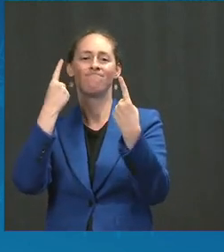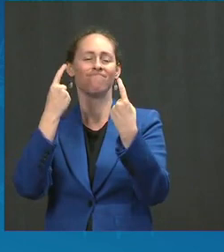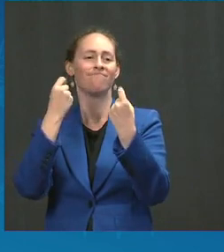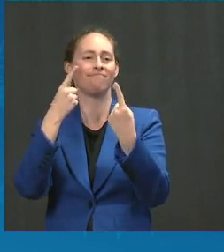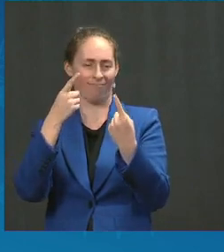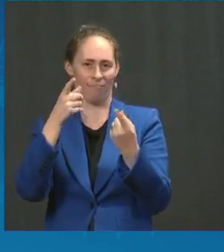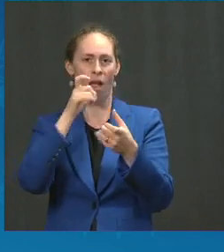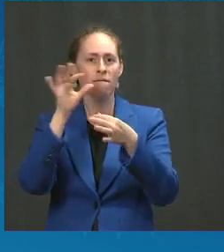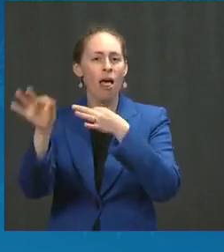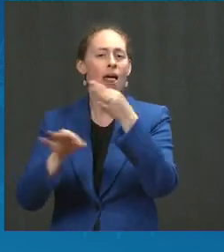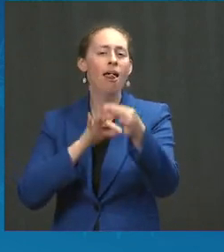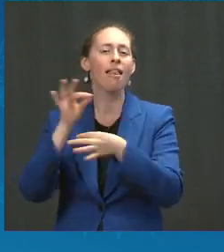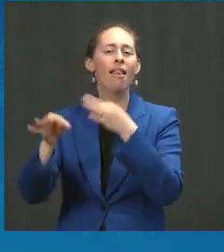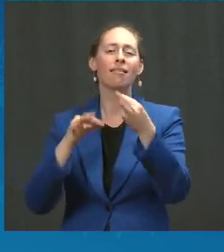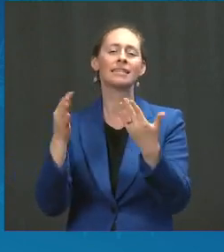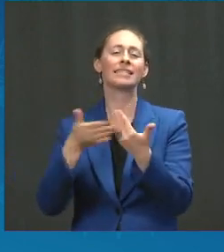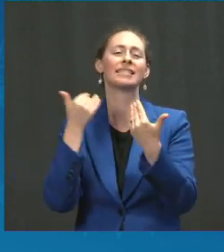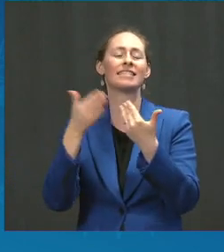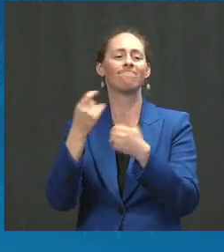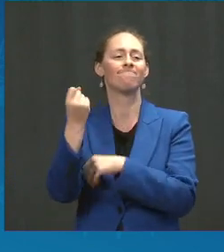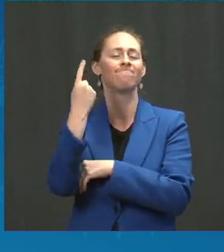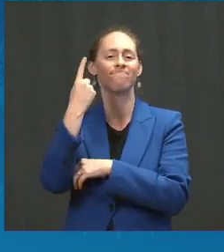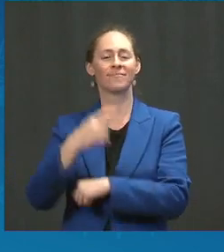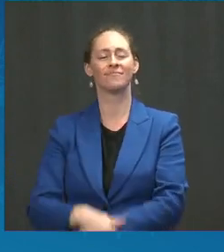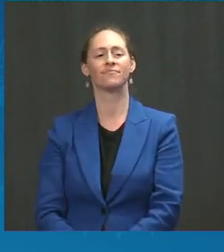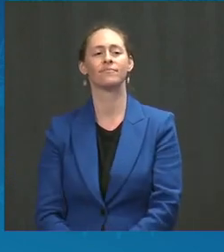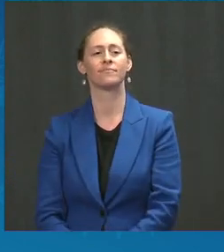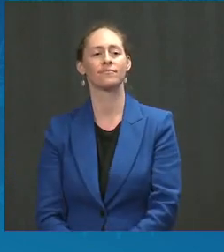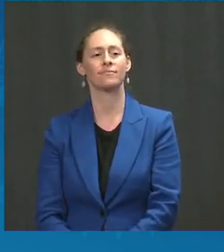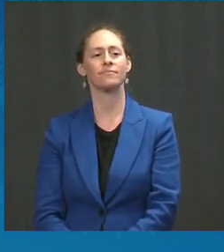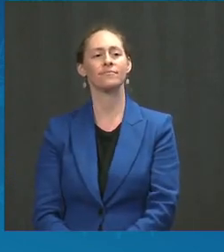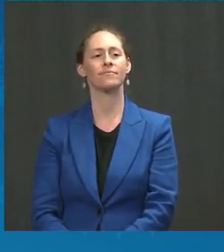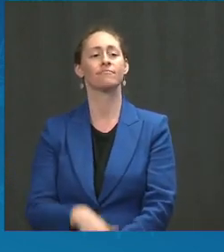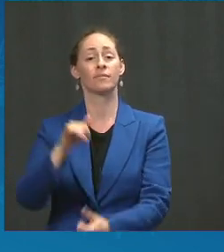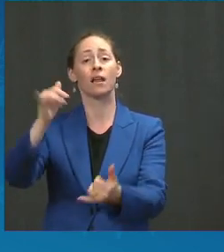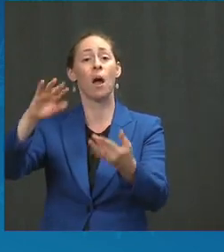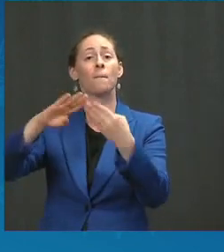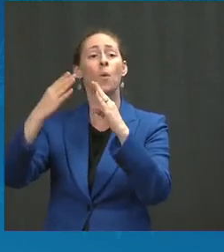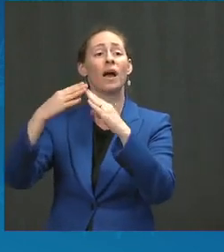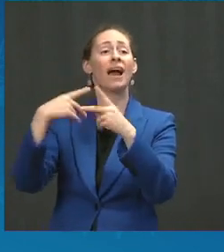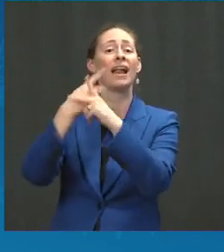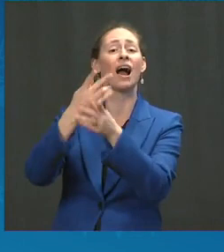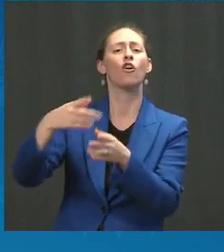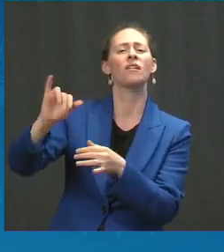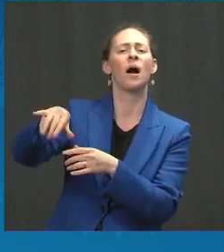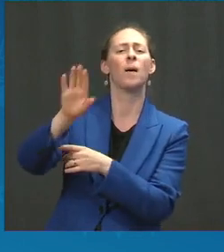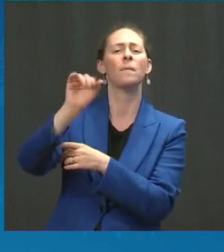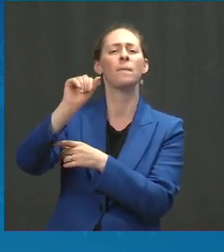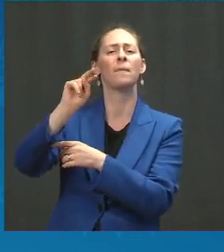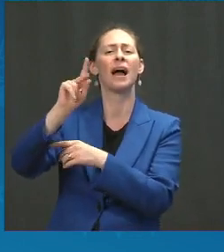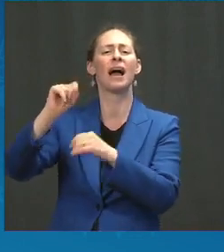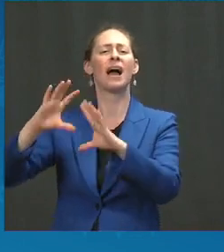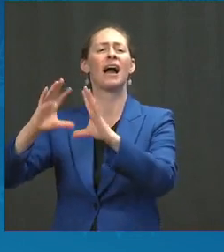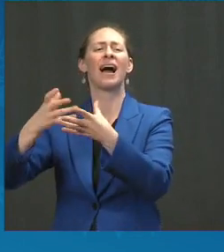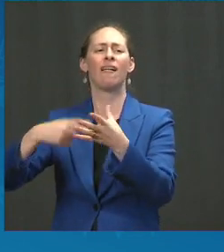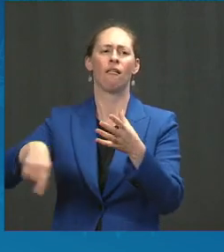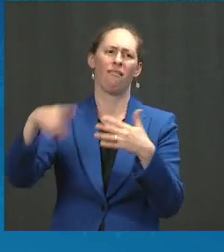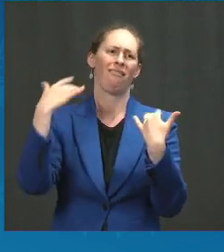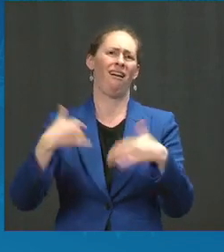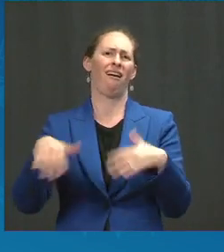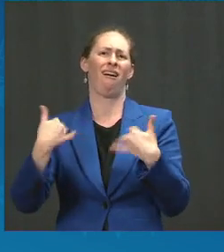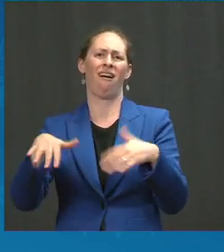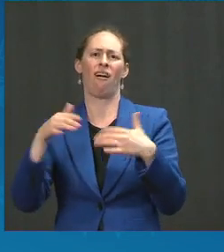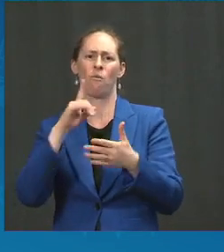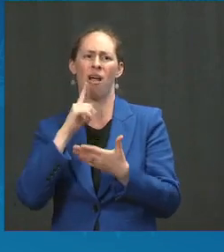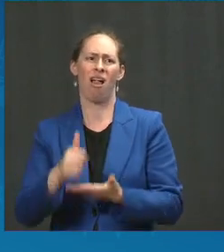those communities. Community lenders have an incredible capacity, therefore, to add value to those communities